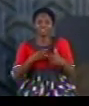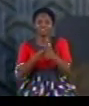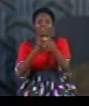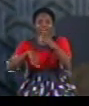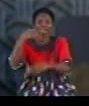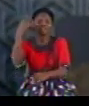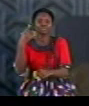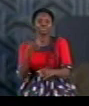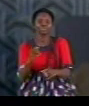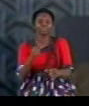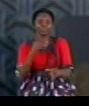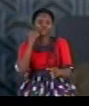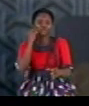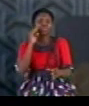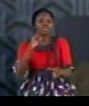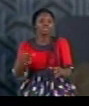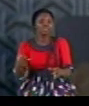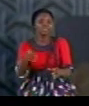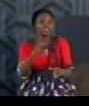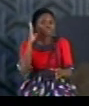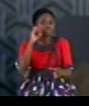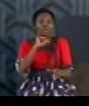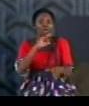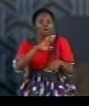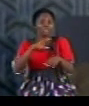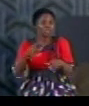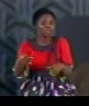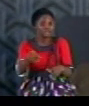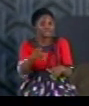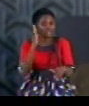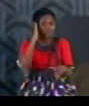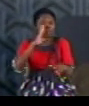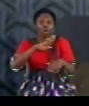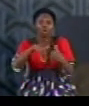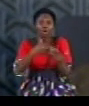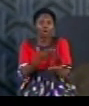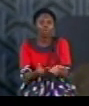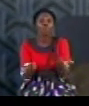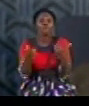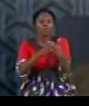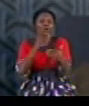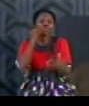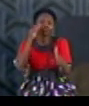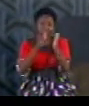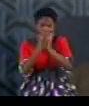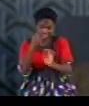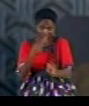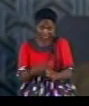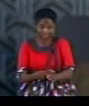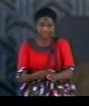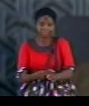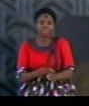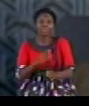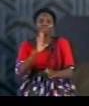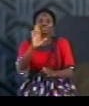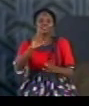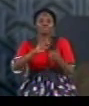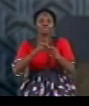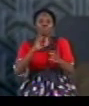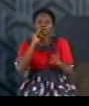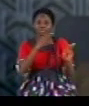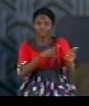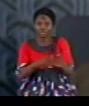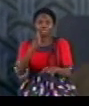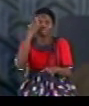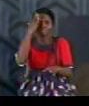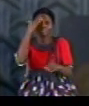back. Whether your case is mentioned or not, your case is already known in heaven. The next